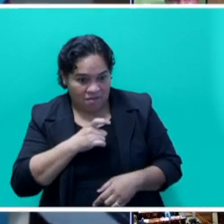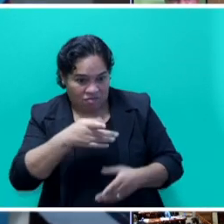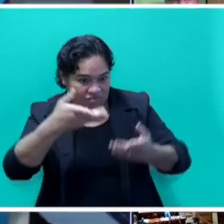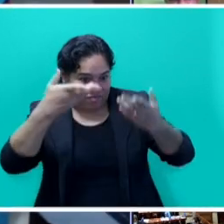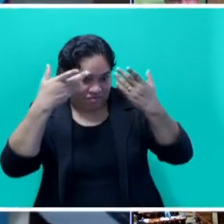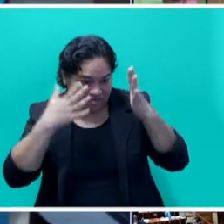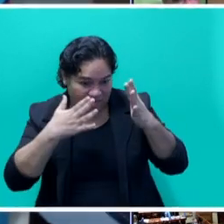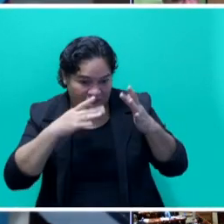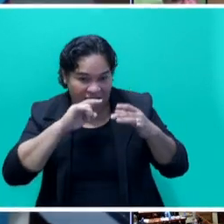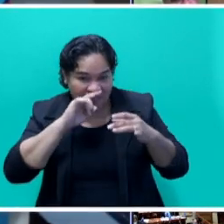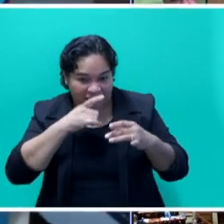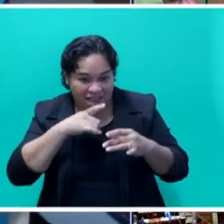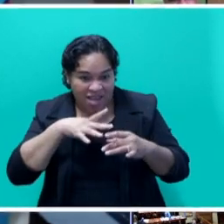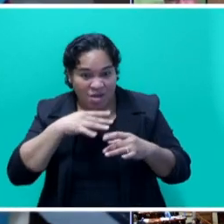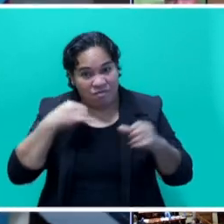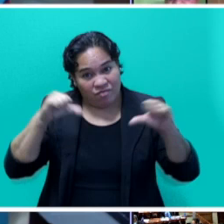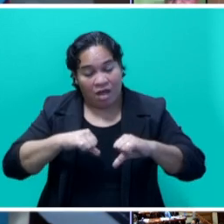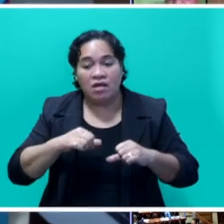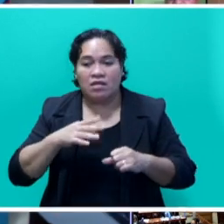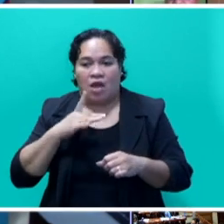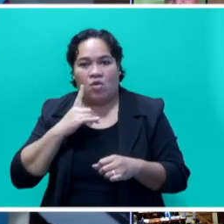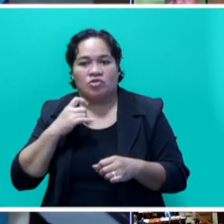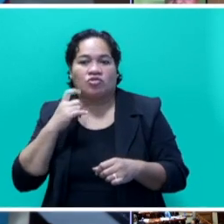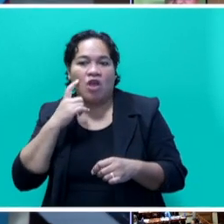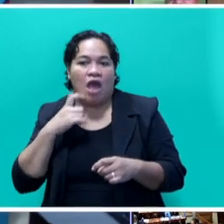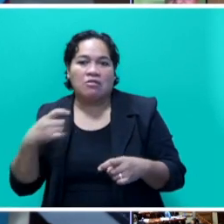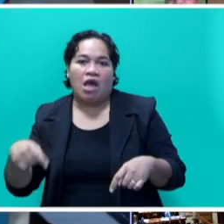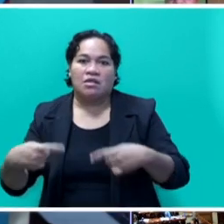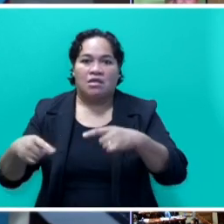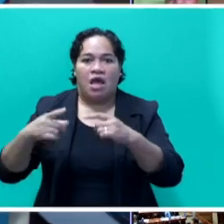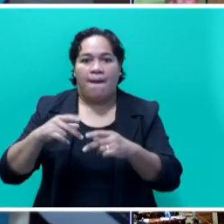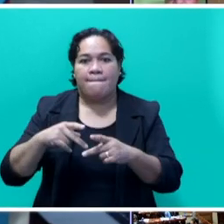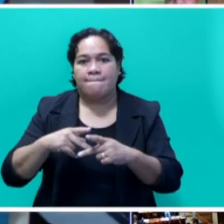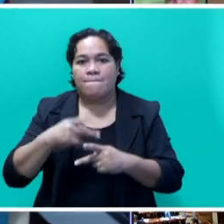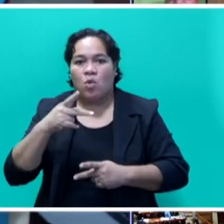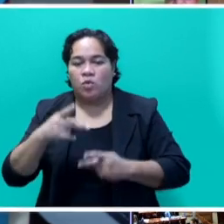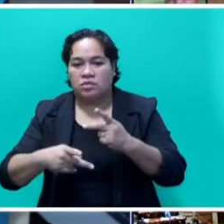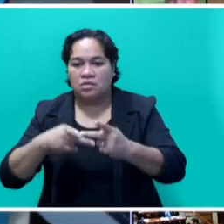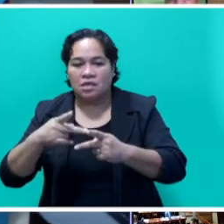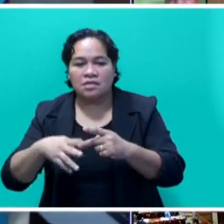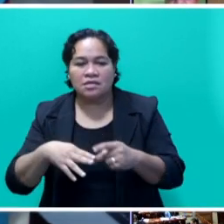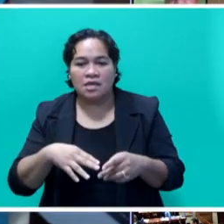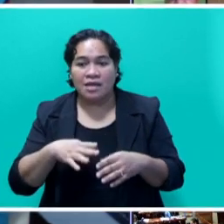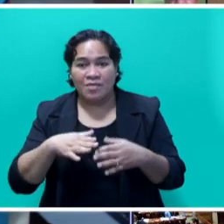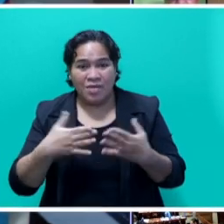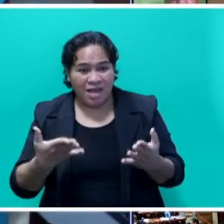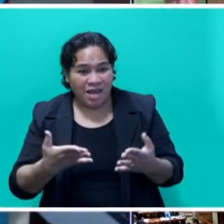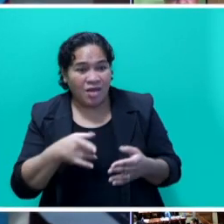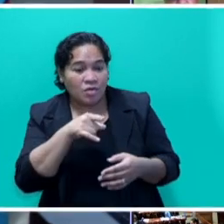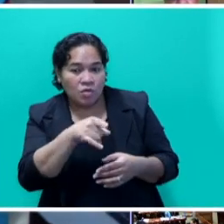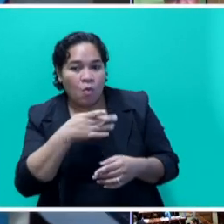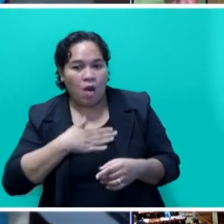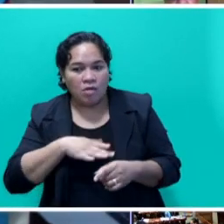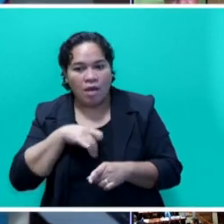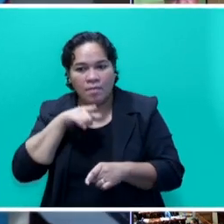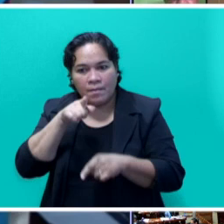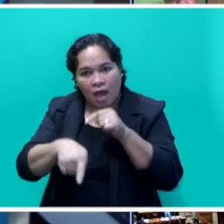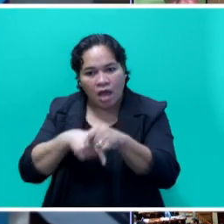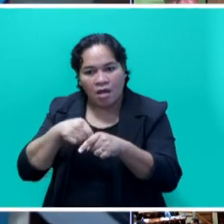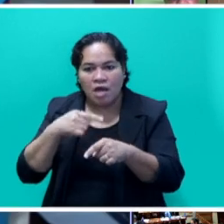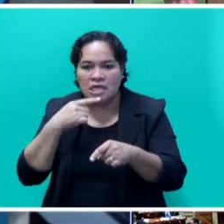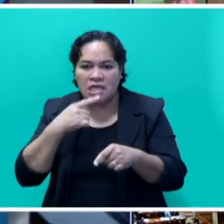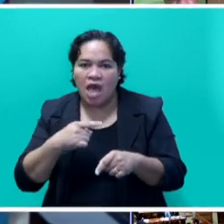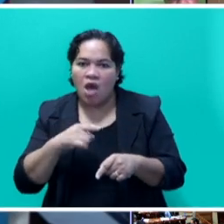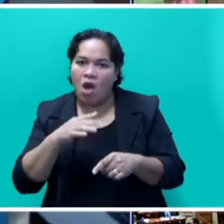process. They no longer say there is anything wrong with this bill, because there isn't. It is a sensible and